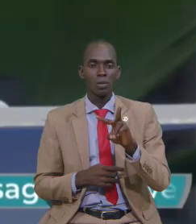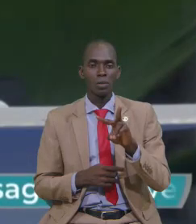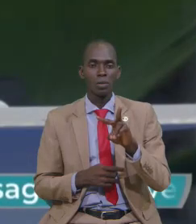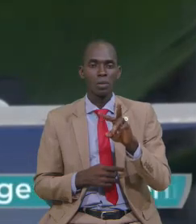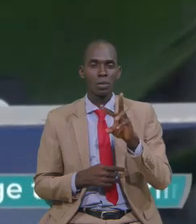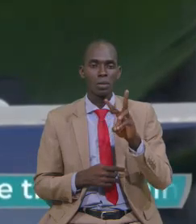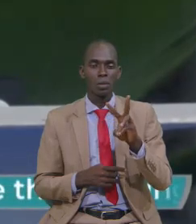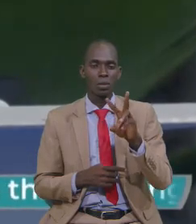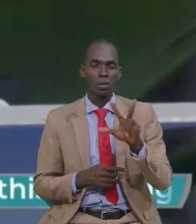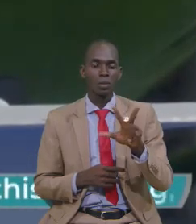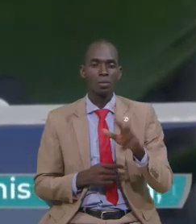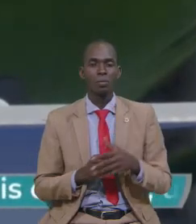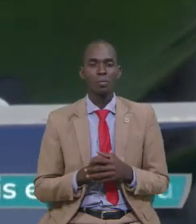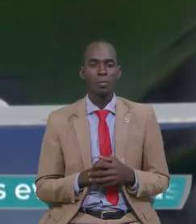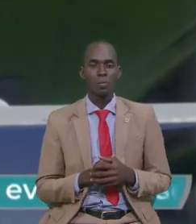+234 915 444 9263.